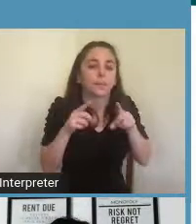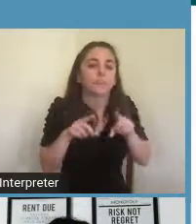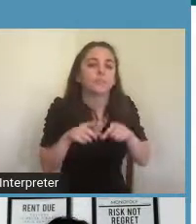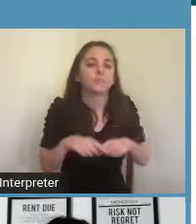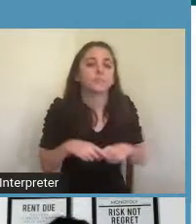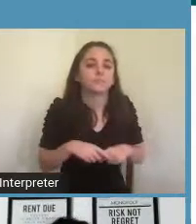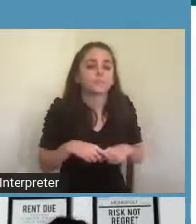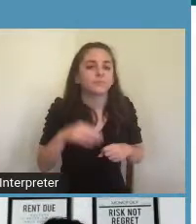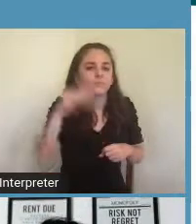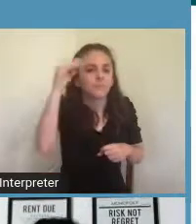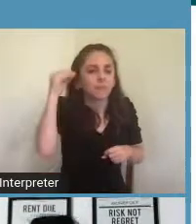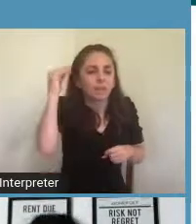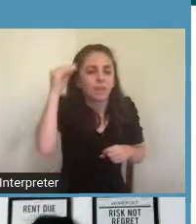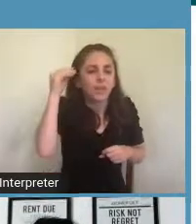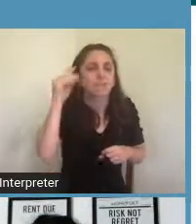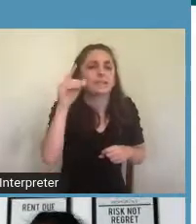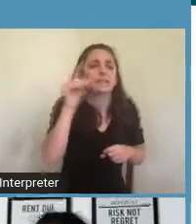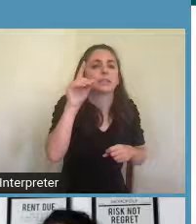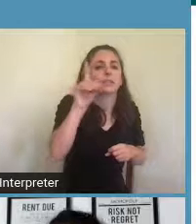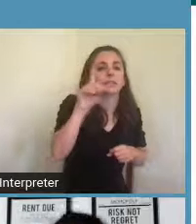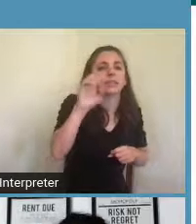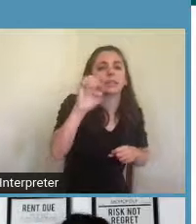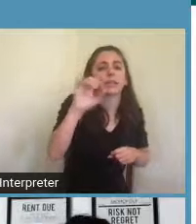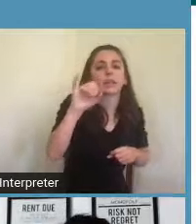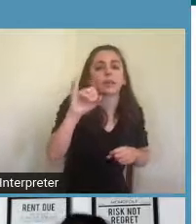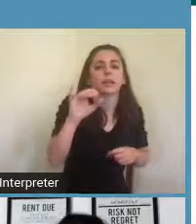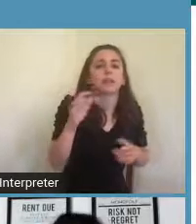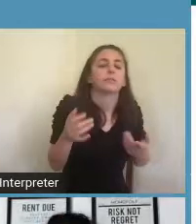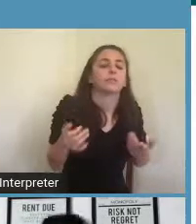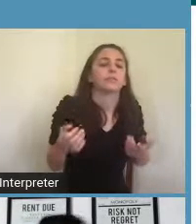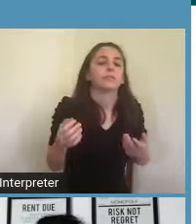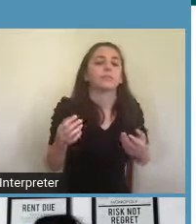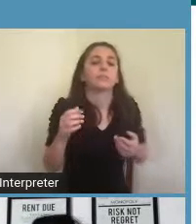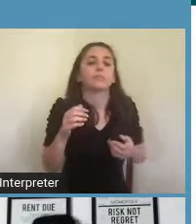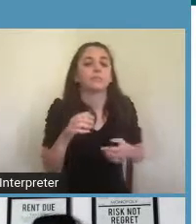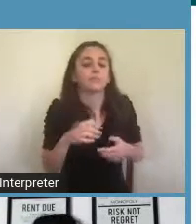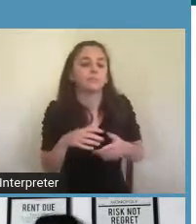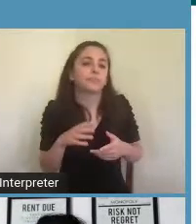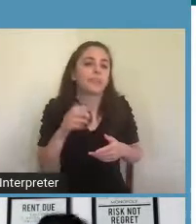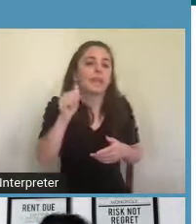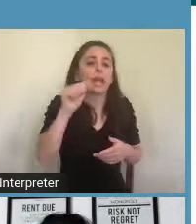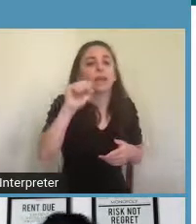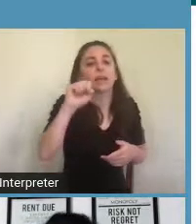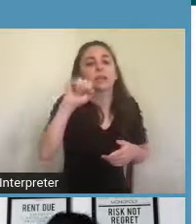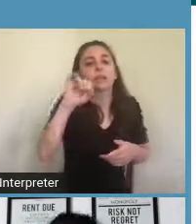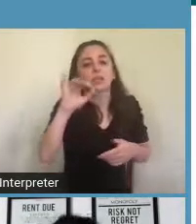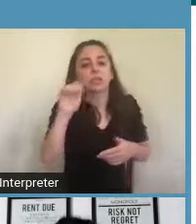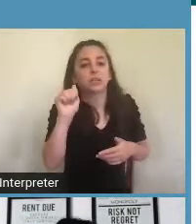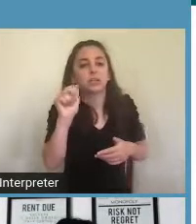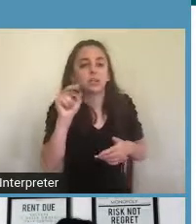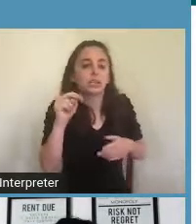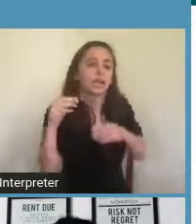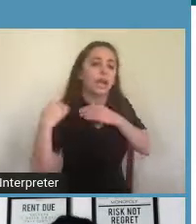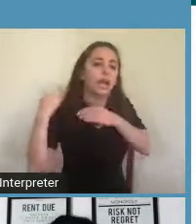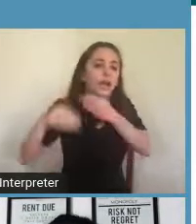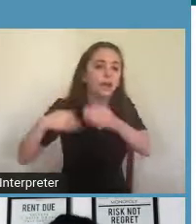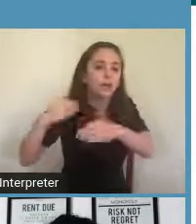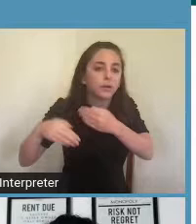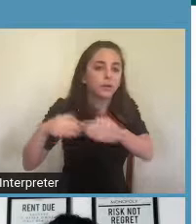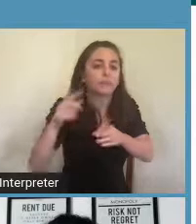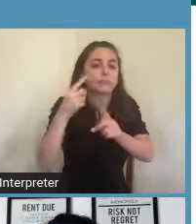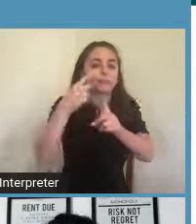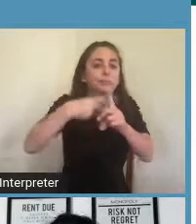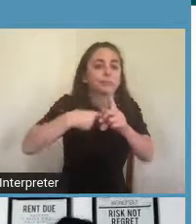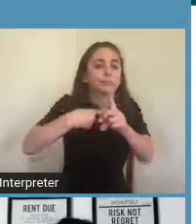of DEIB, the diversity, equity, inclusion, so Asian Heritage Month, et cetera. But also thinking about some